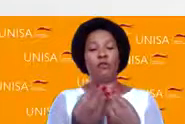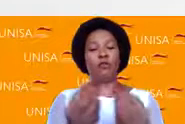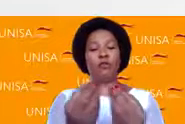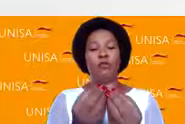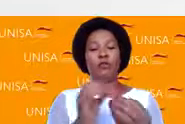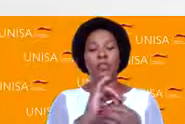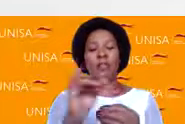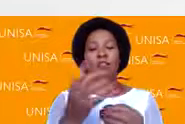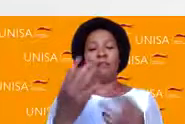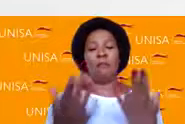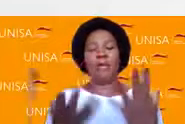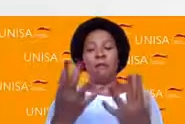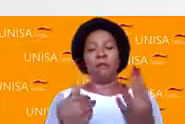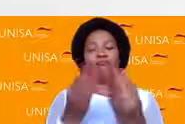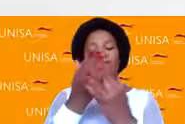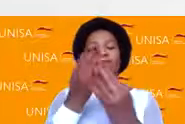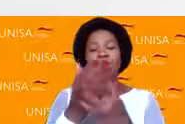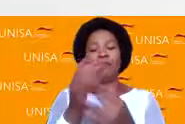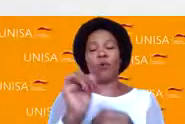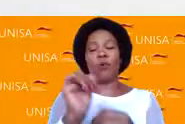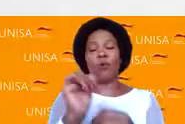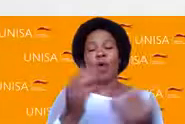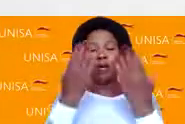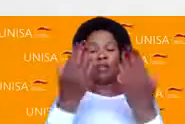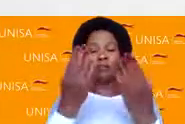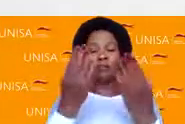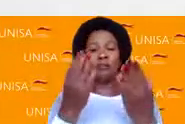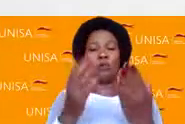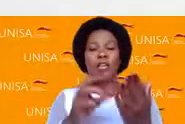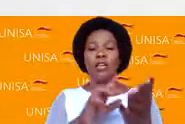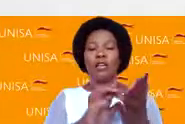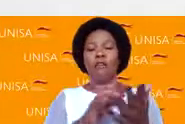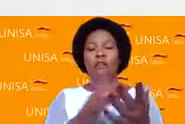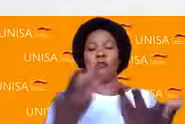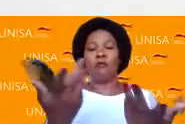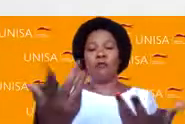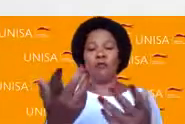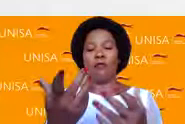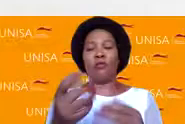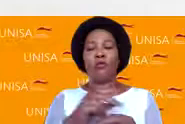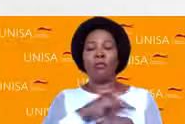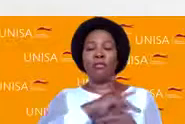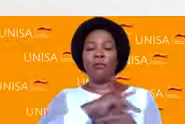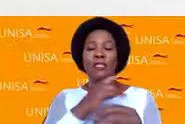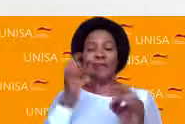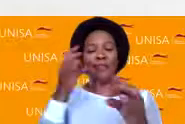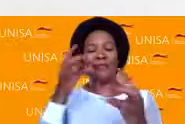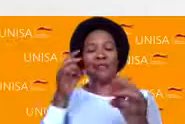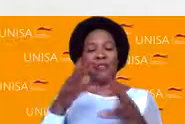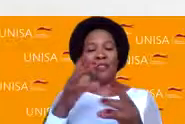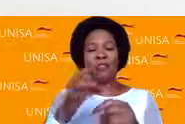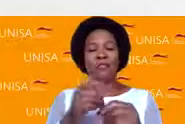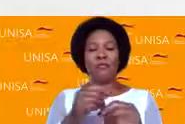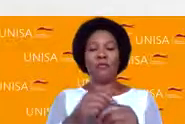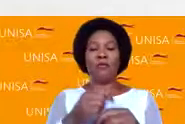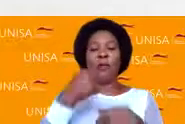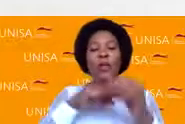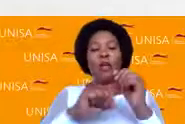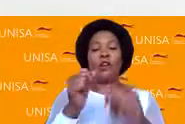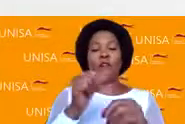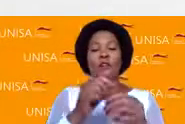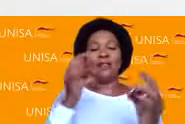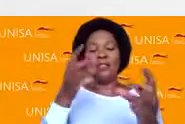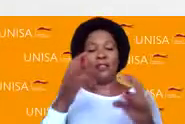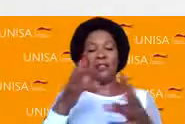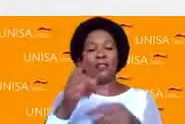you want to access your academic record, update your biographical details. Now, one note on biographical details, and this is